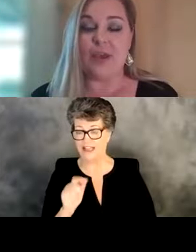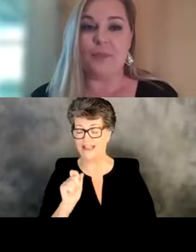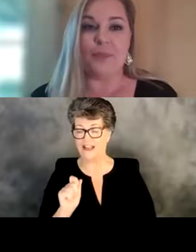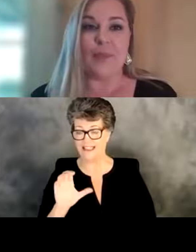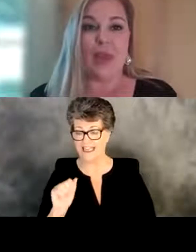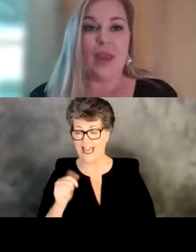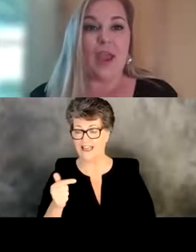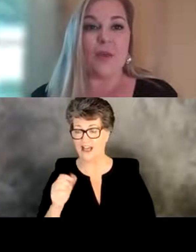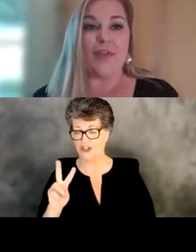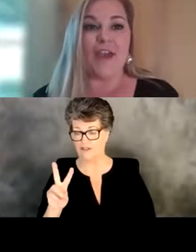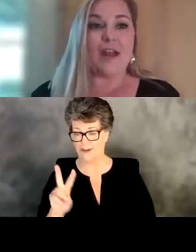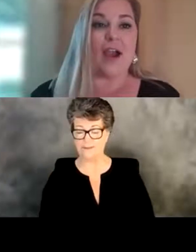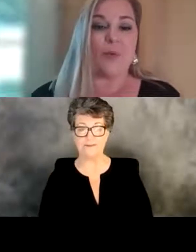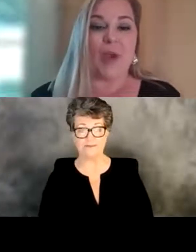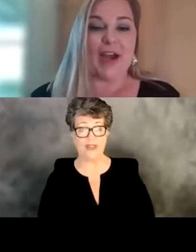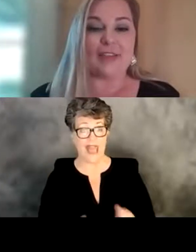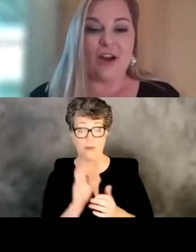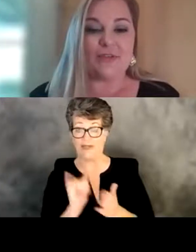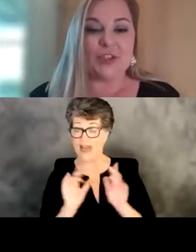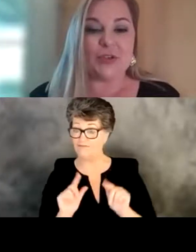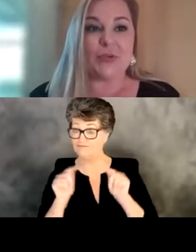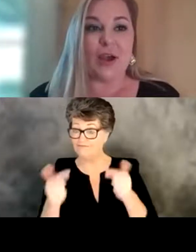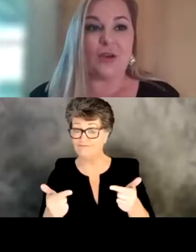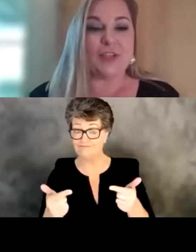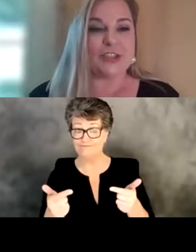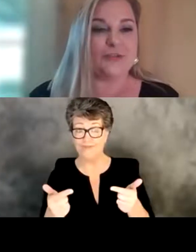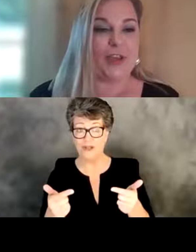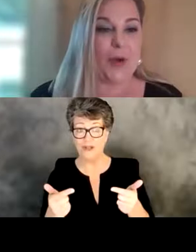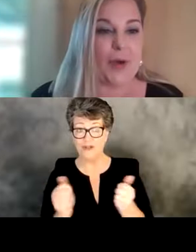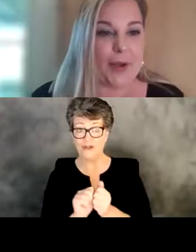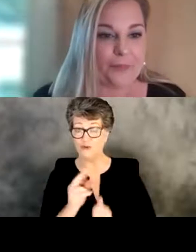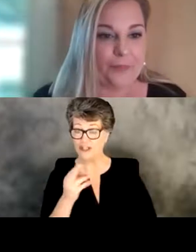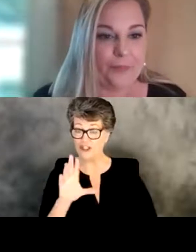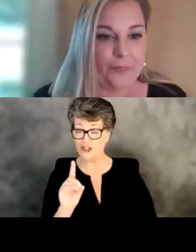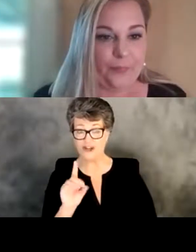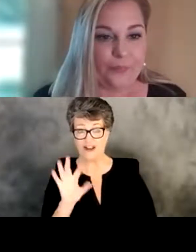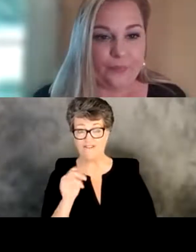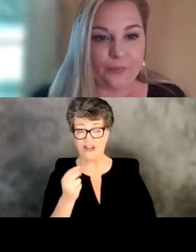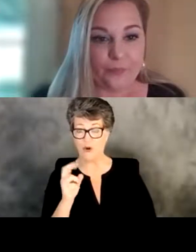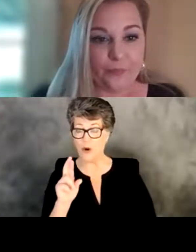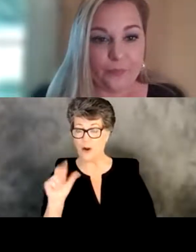engage@aging.ca.gov. And with that, I will pass it off to Richard Figueroa.